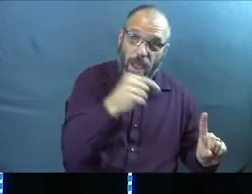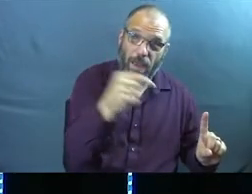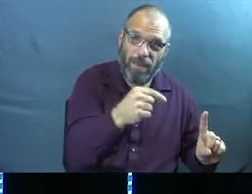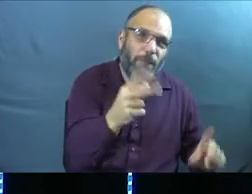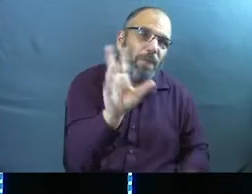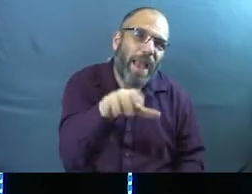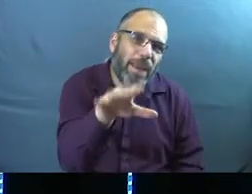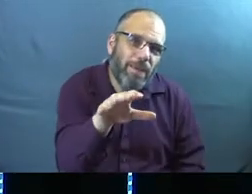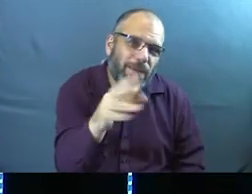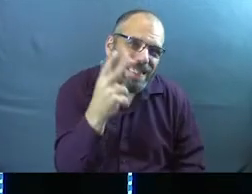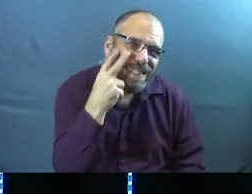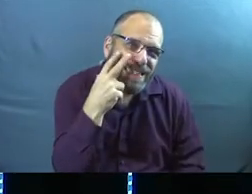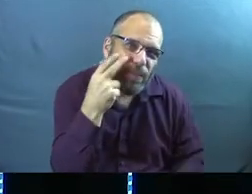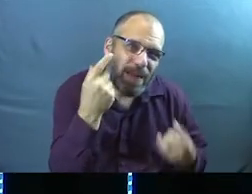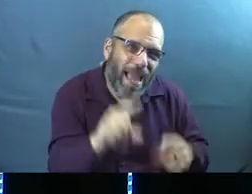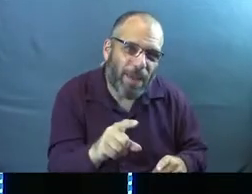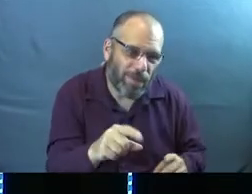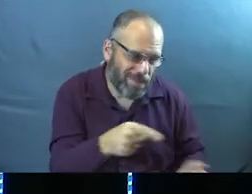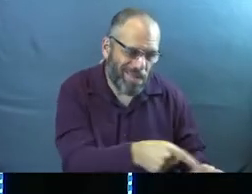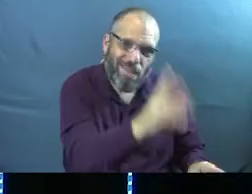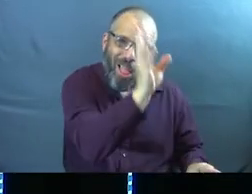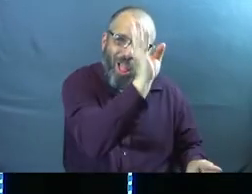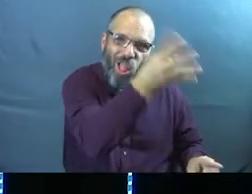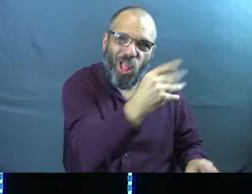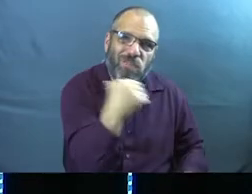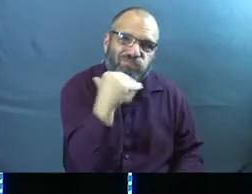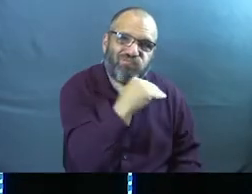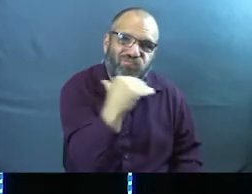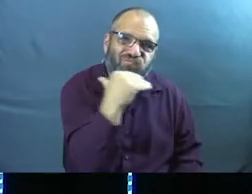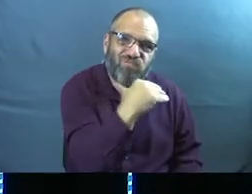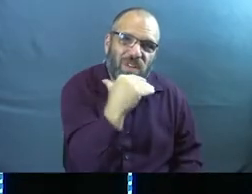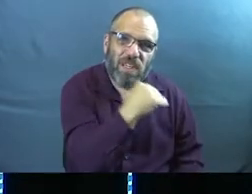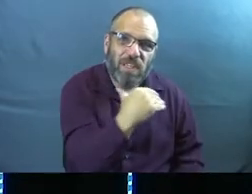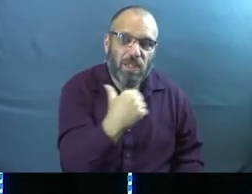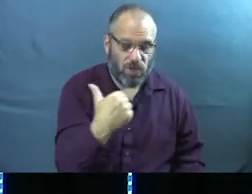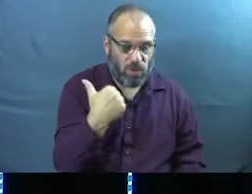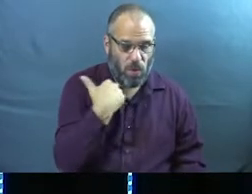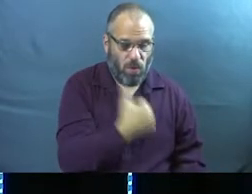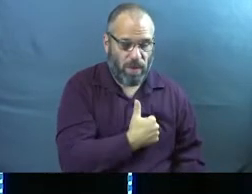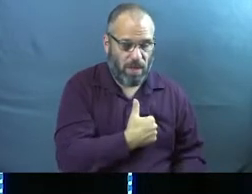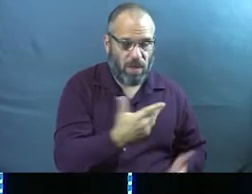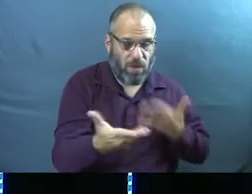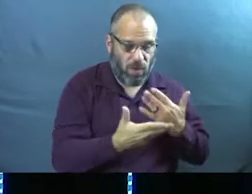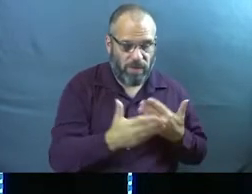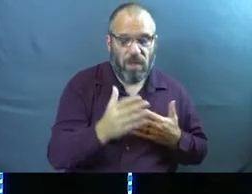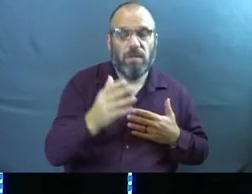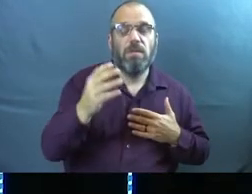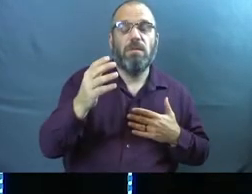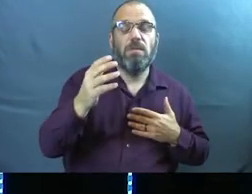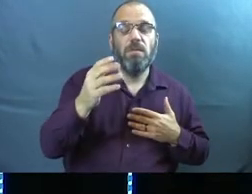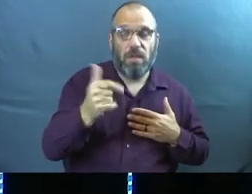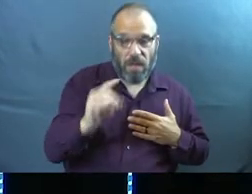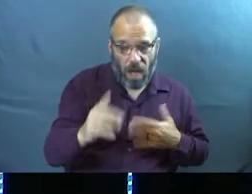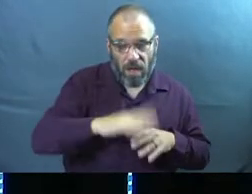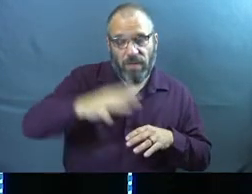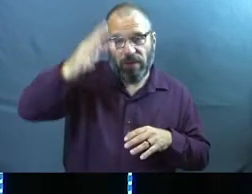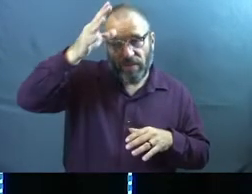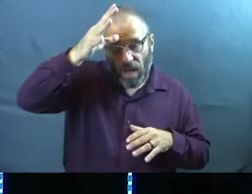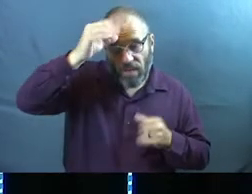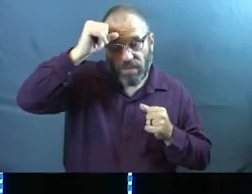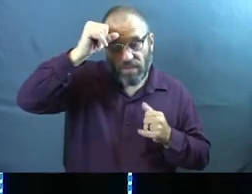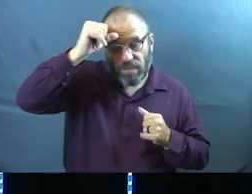Watch what happens. They totally made that up. So we, the servants of the God of your father, beg you to forgive our